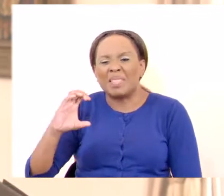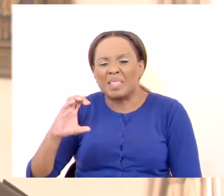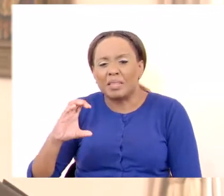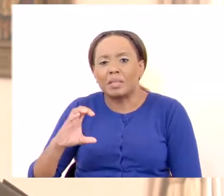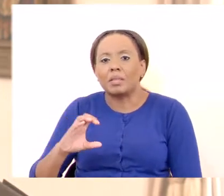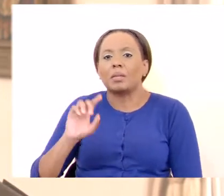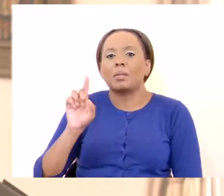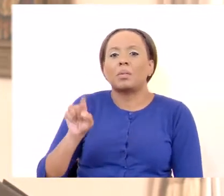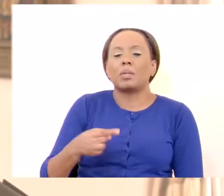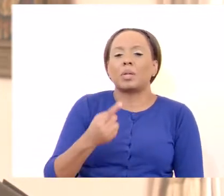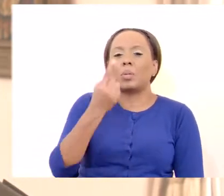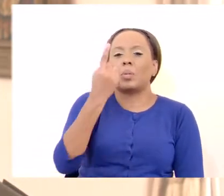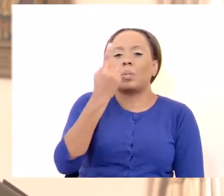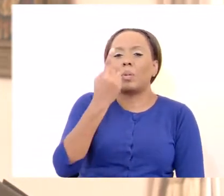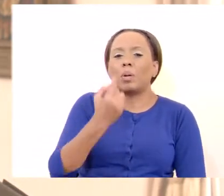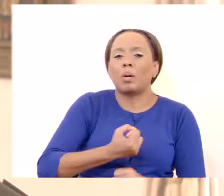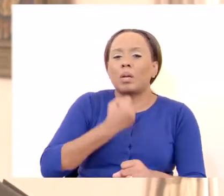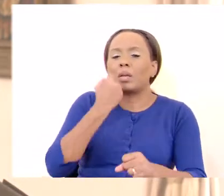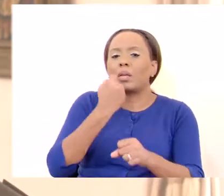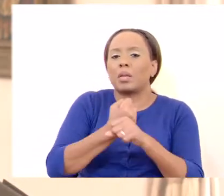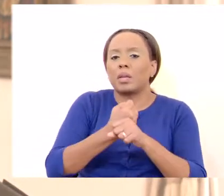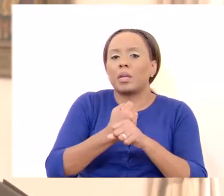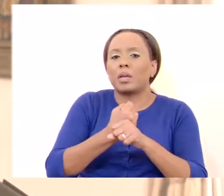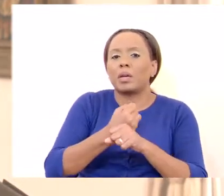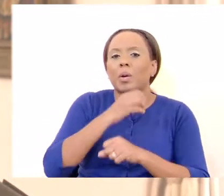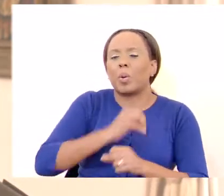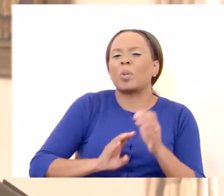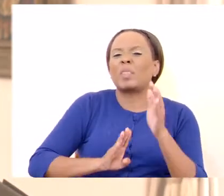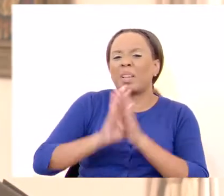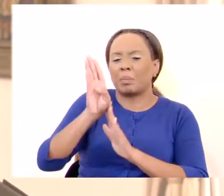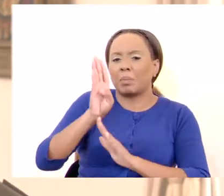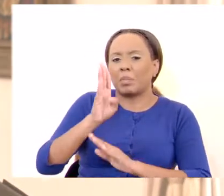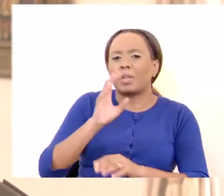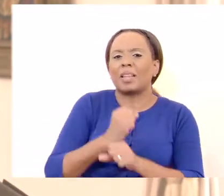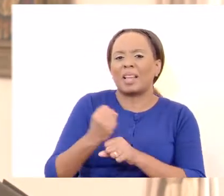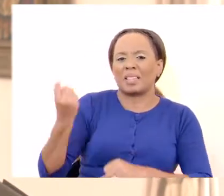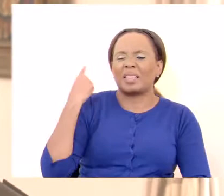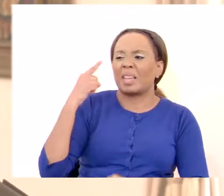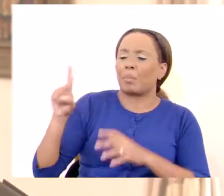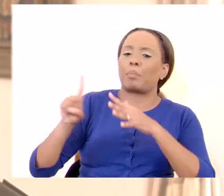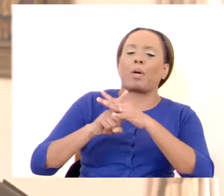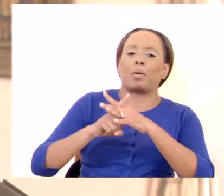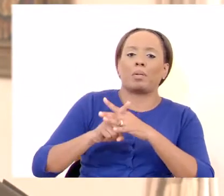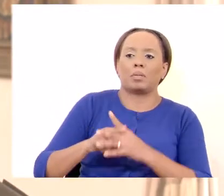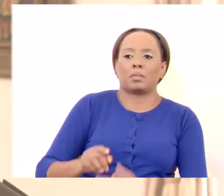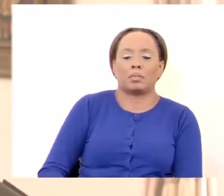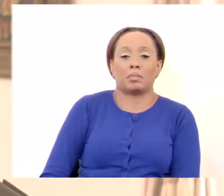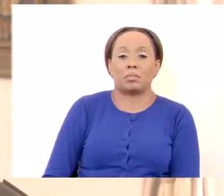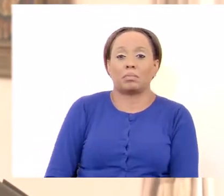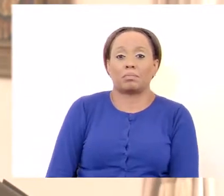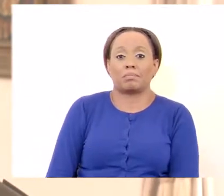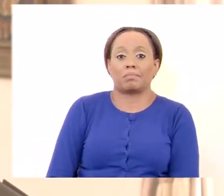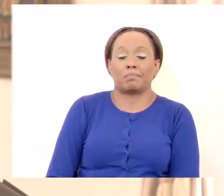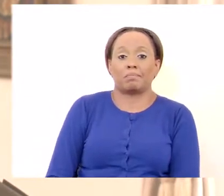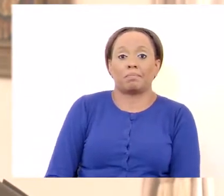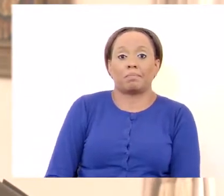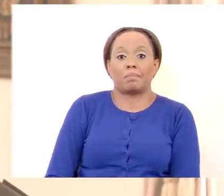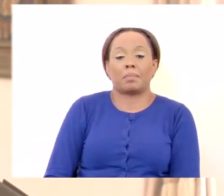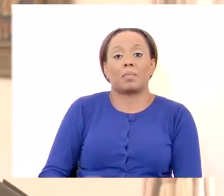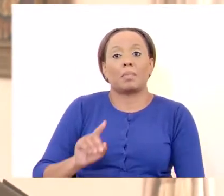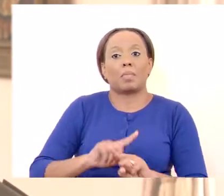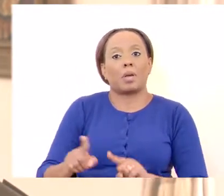5 years later. But we do know that one of the most important systems that can become involved is the